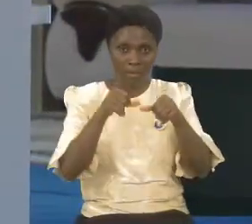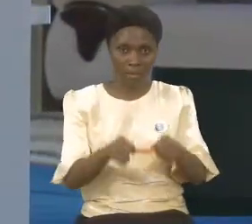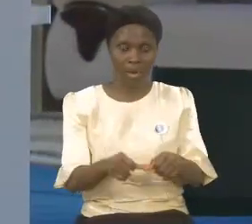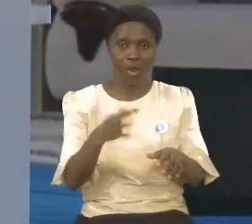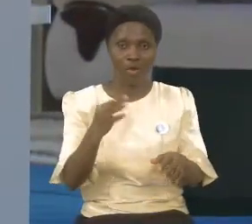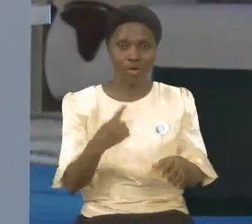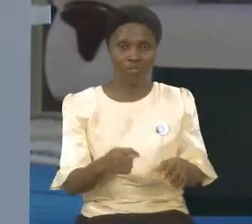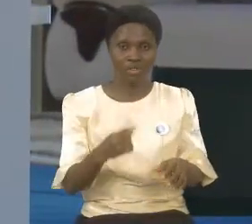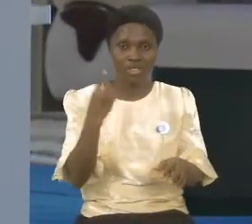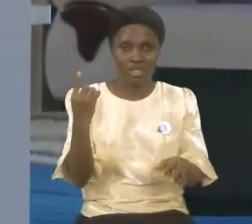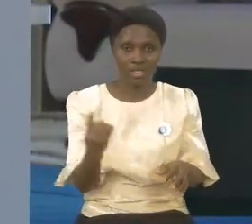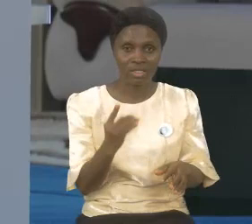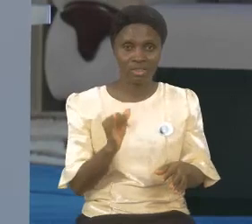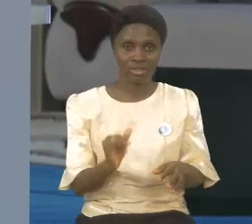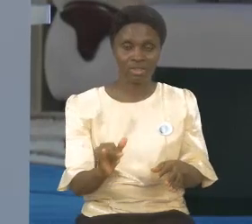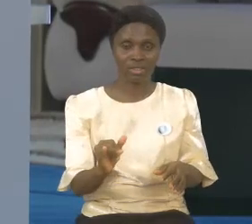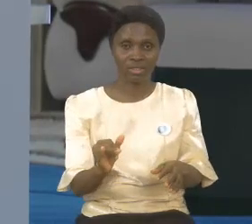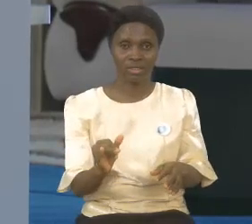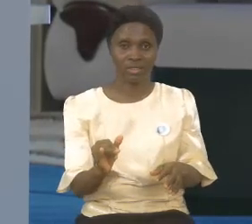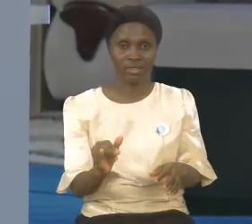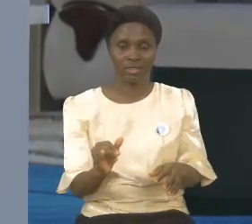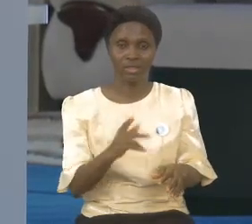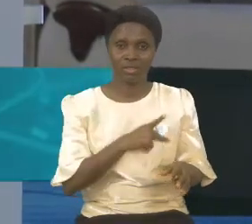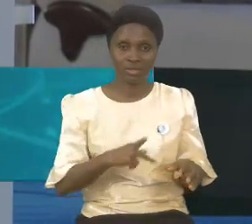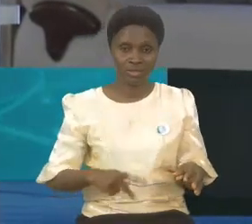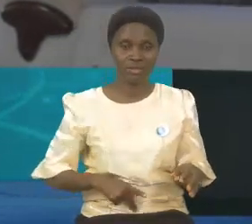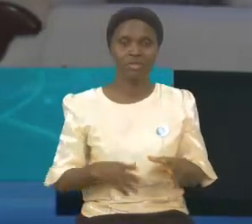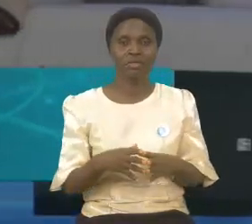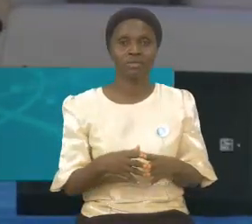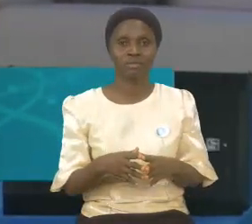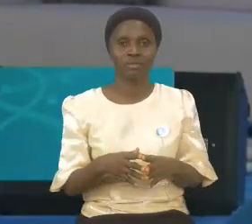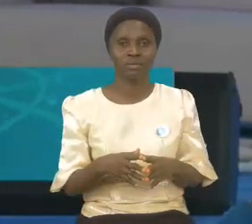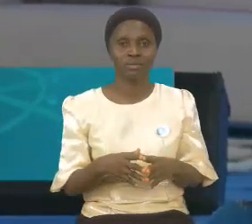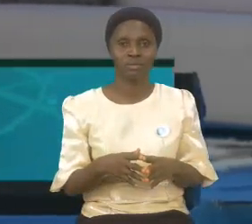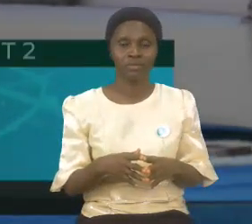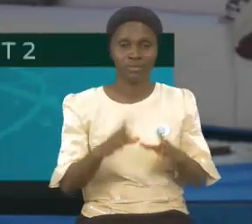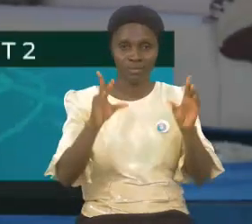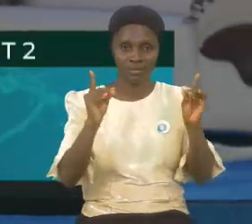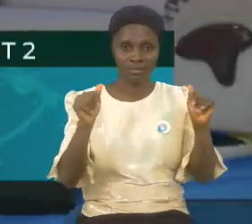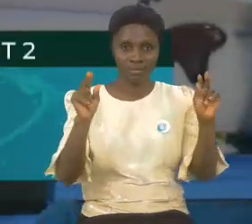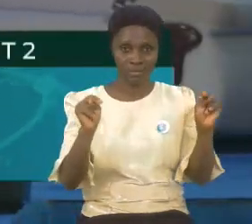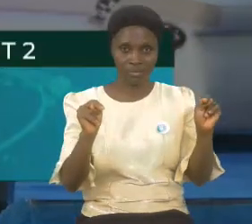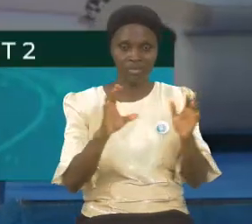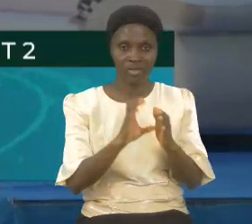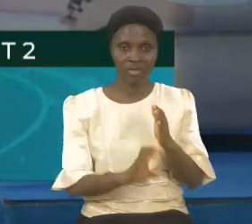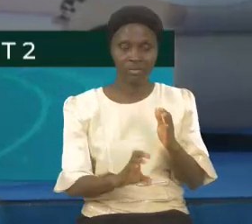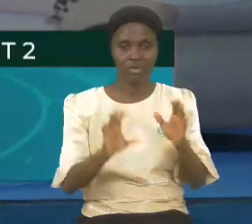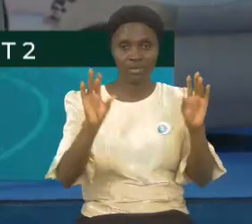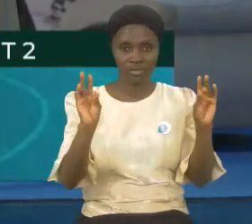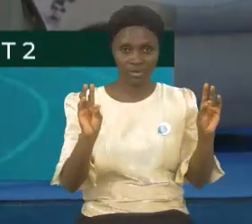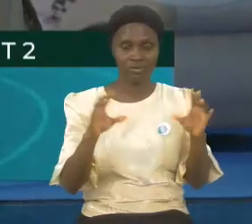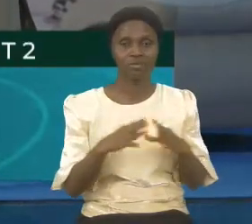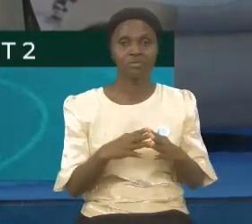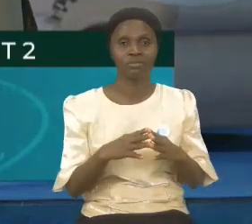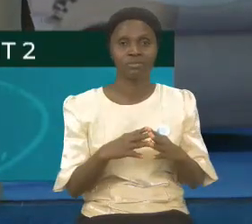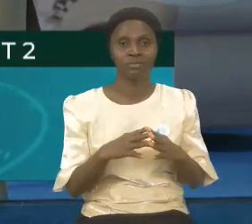eternal, everlasting King. Daniel chapter 7, we've read it before, it's good to